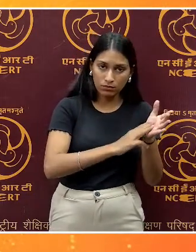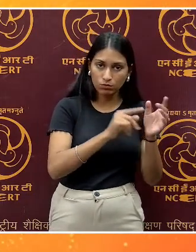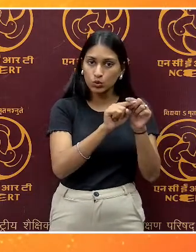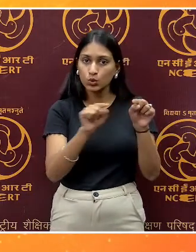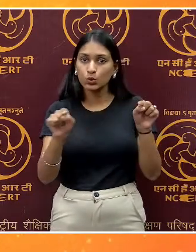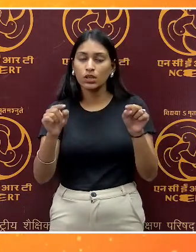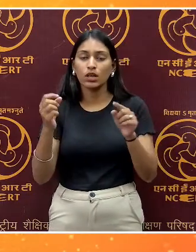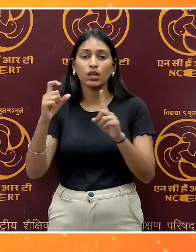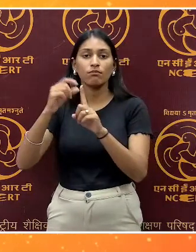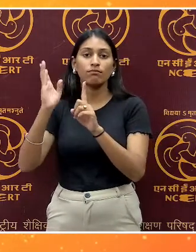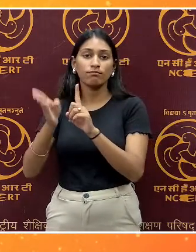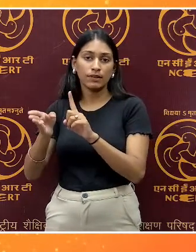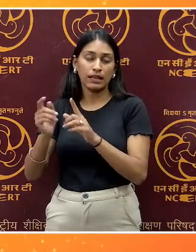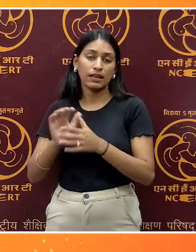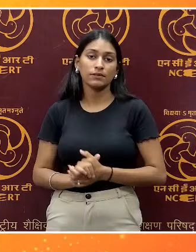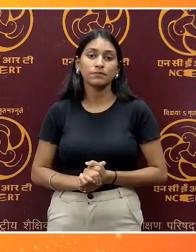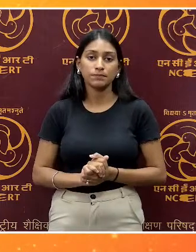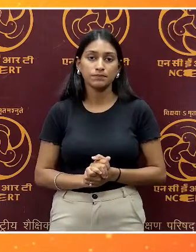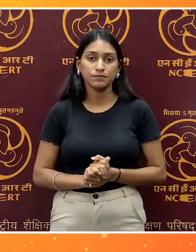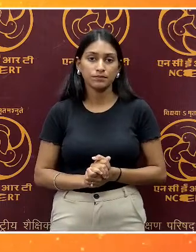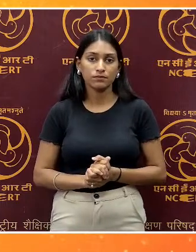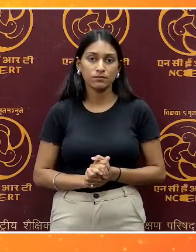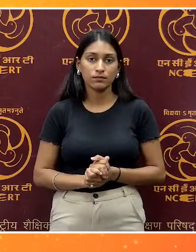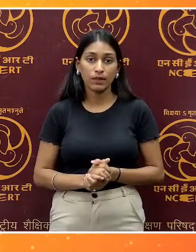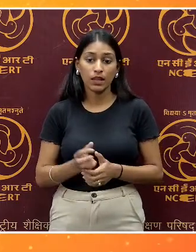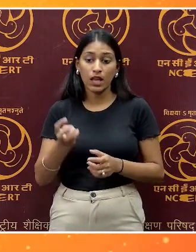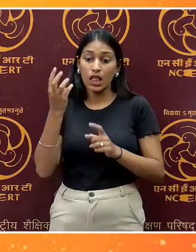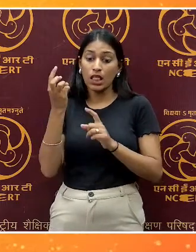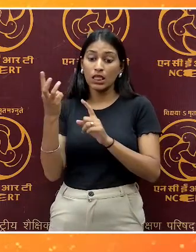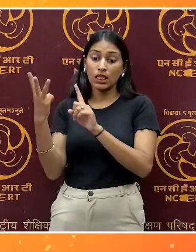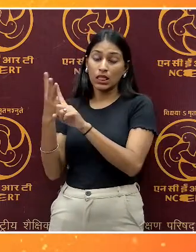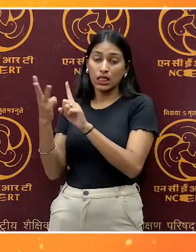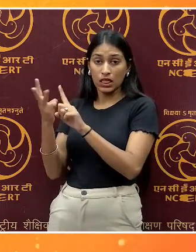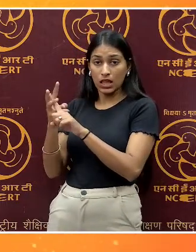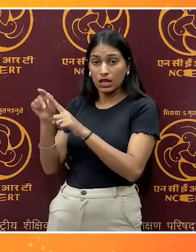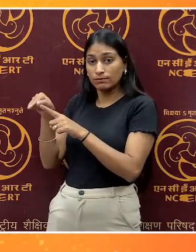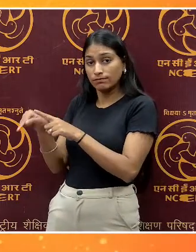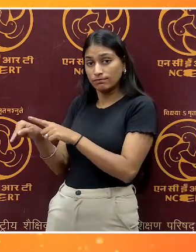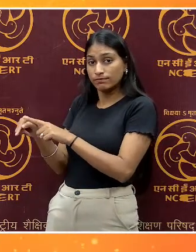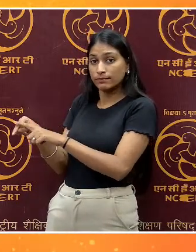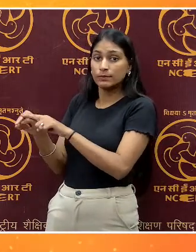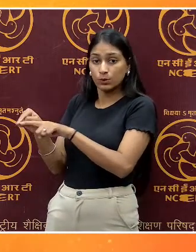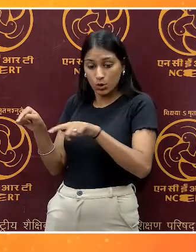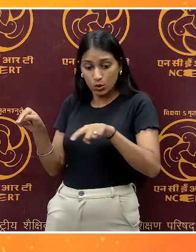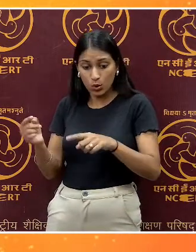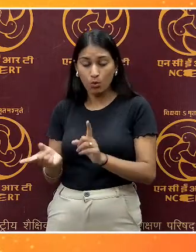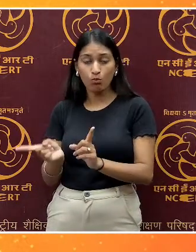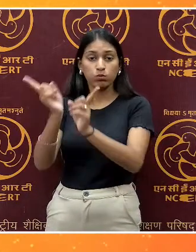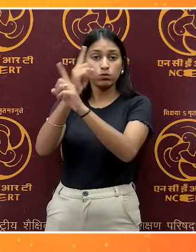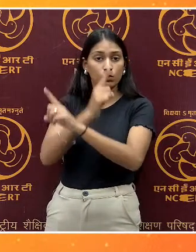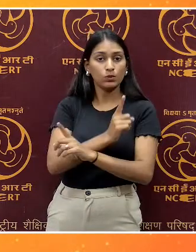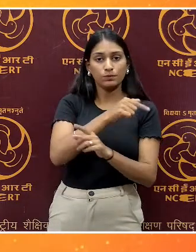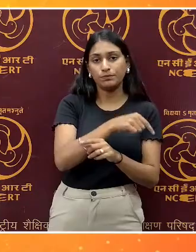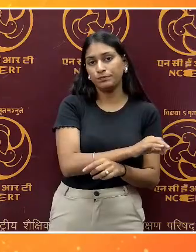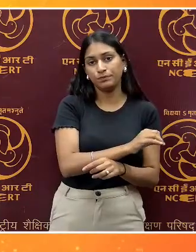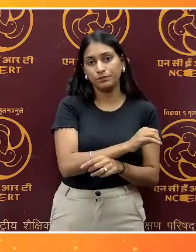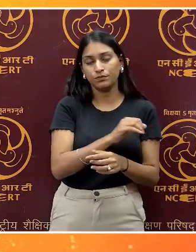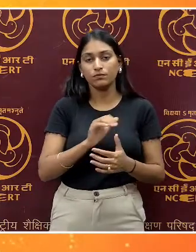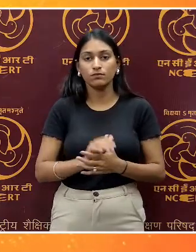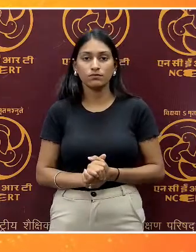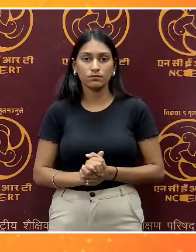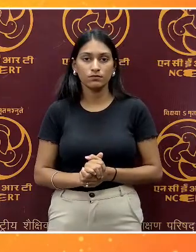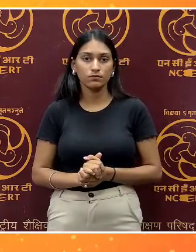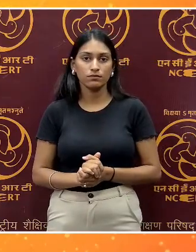be added, the third side or closing side of the triangle taken in opposite order, this